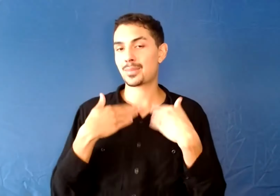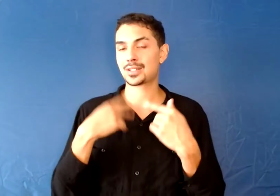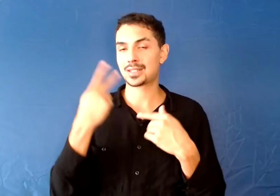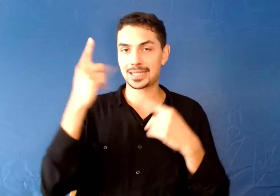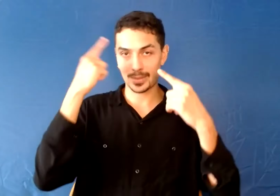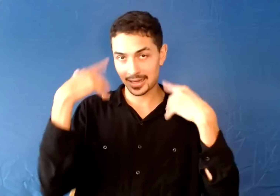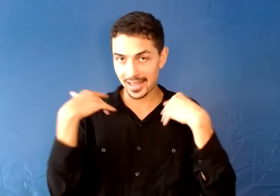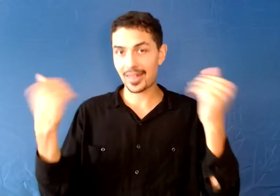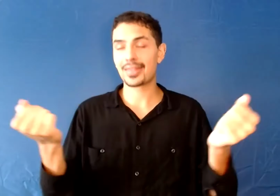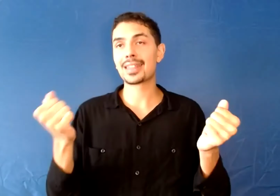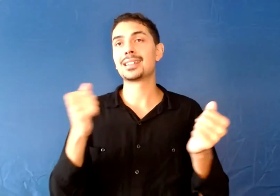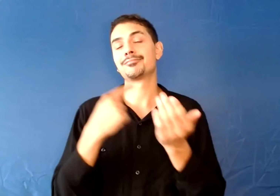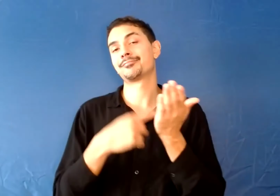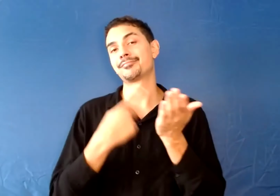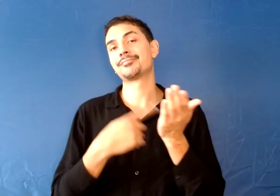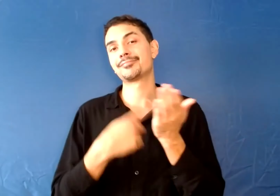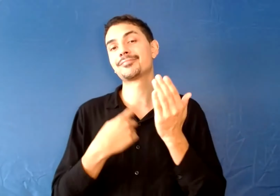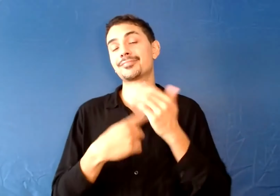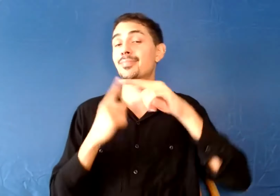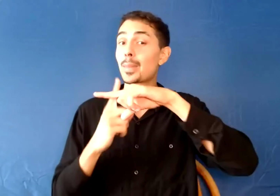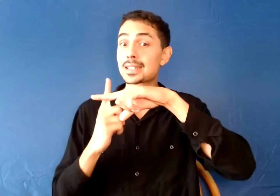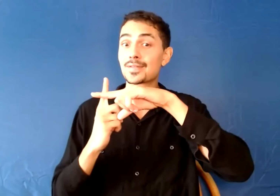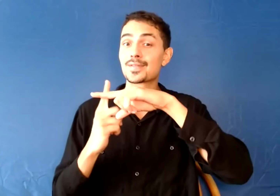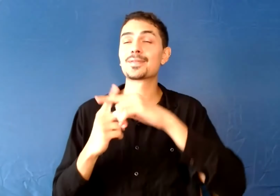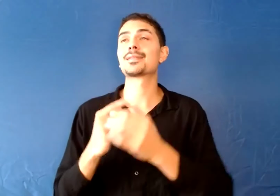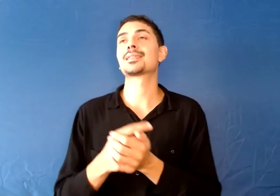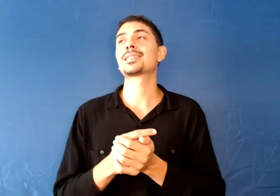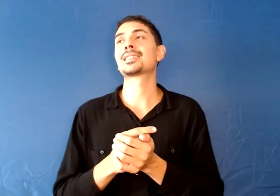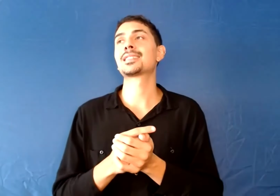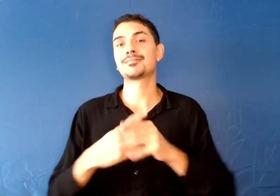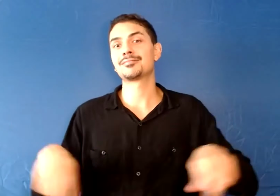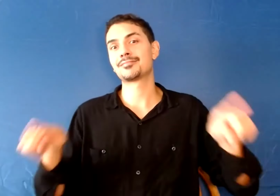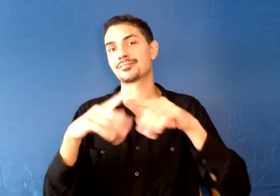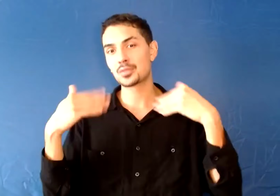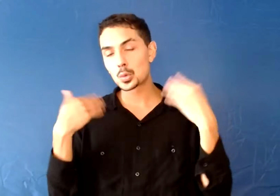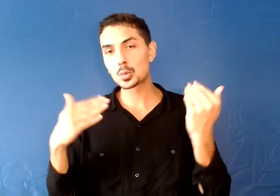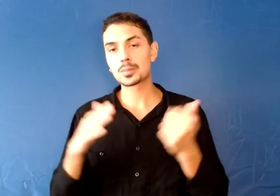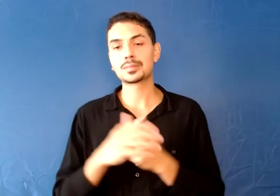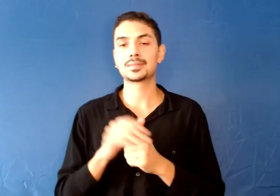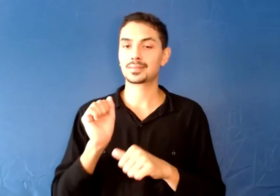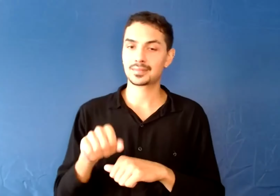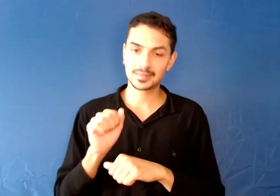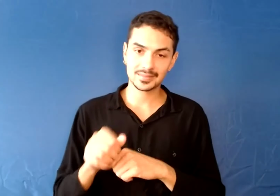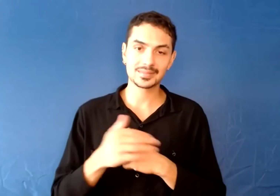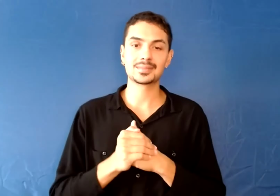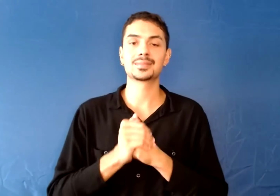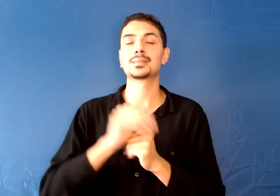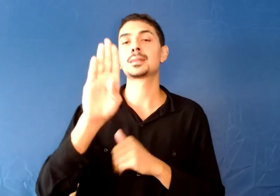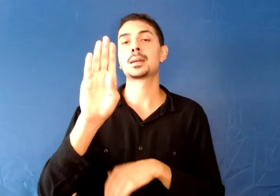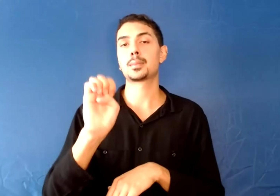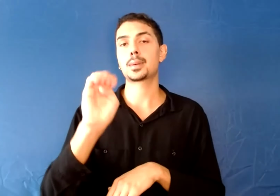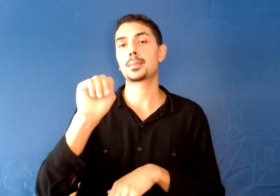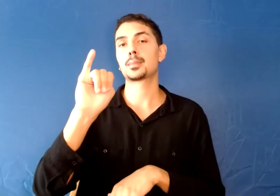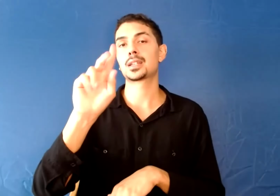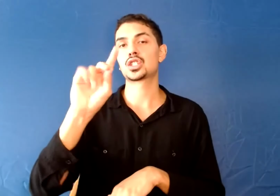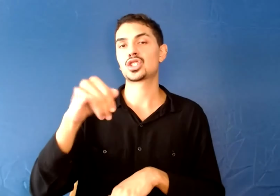health being talked about positively amongst youth. Yes, the Bemidji area schools are offering some